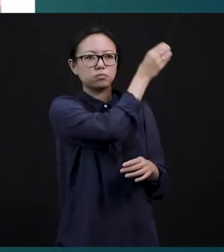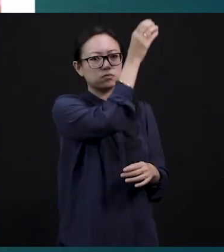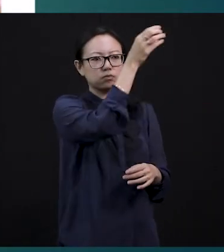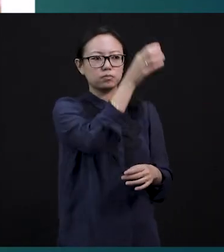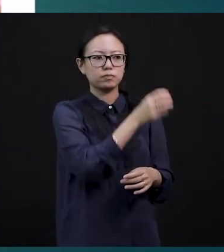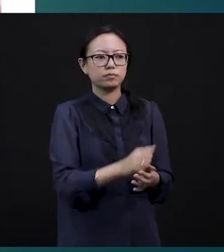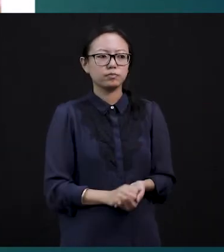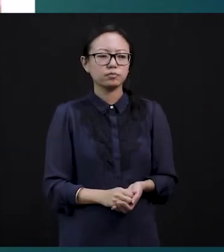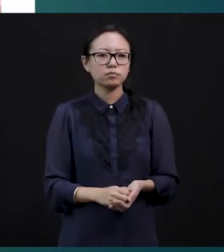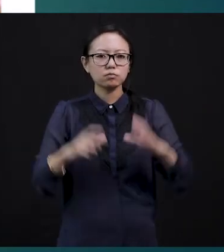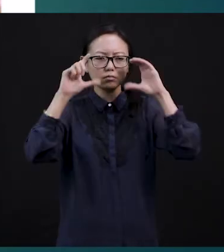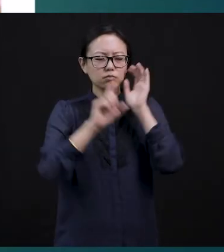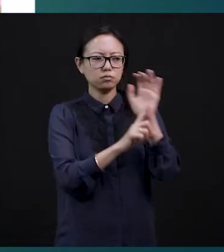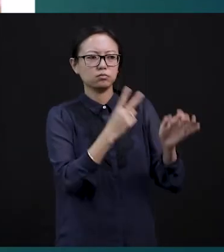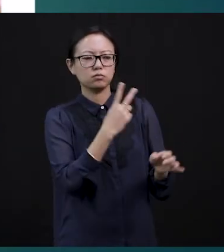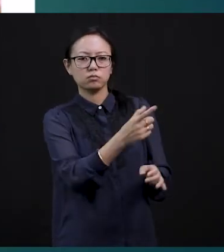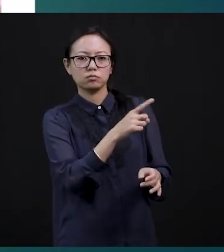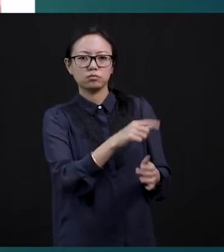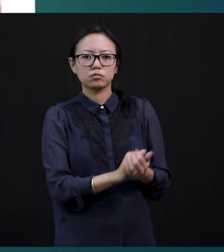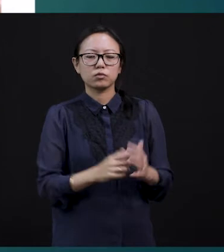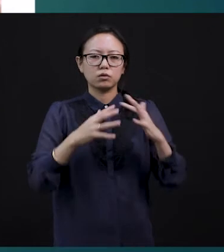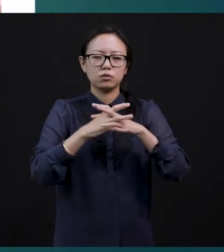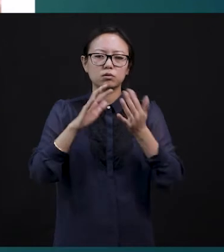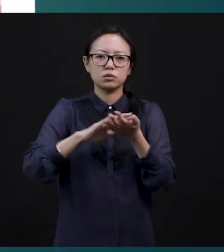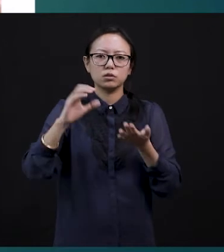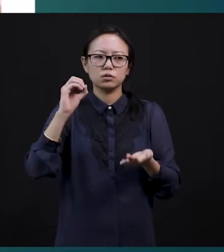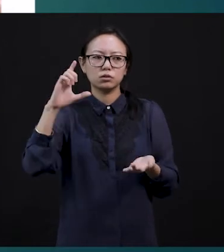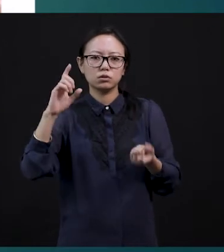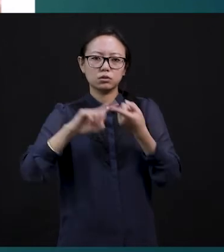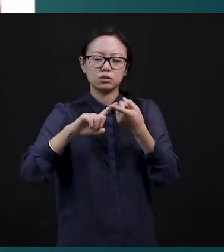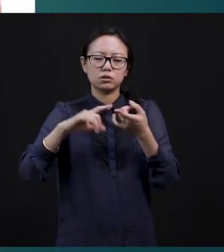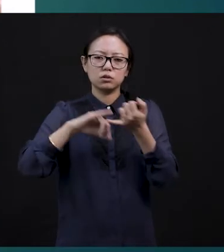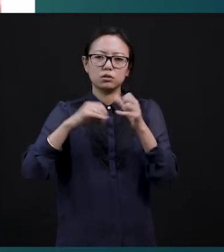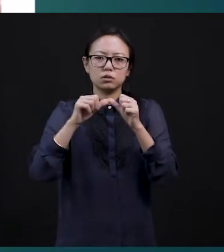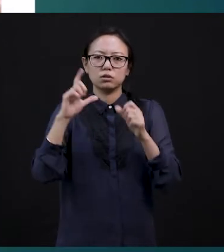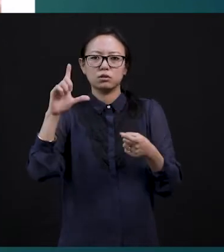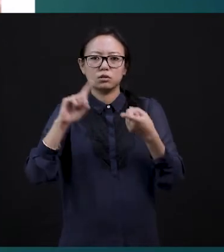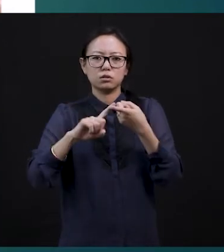So that's a picture of a wholesaler, and if you see, massive